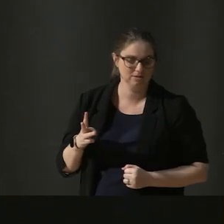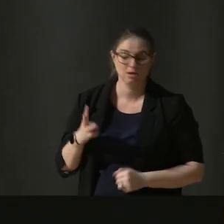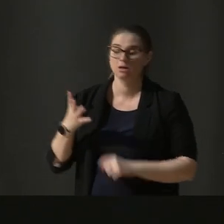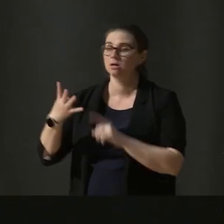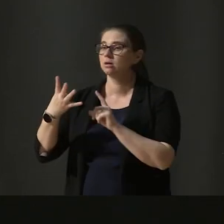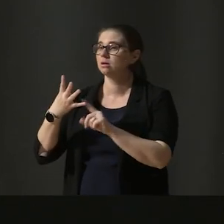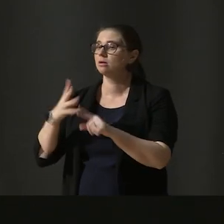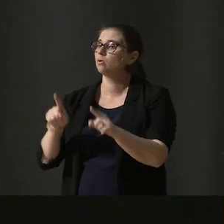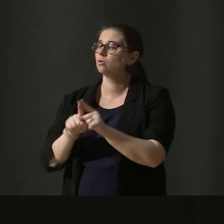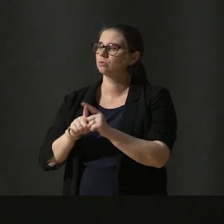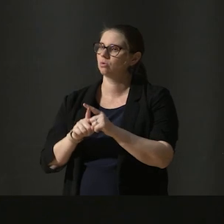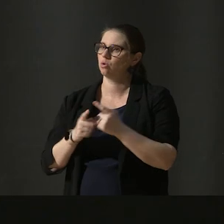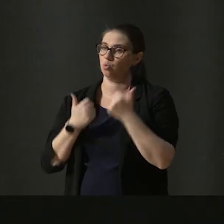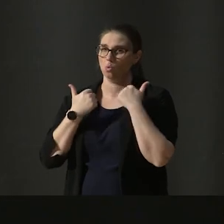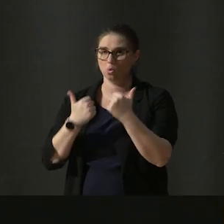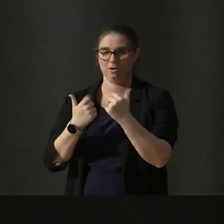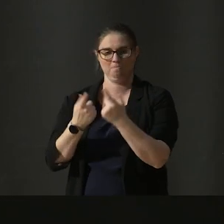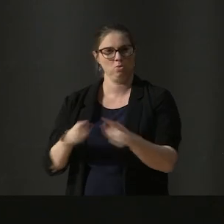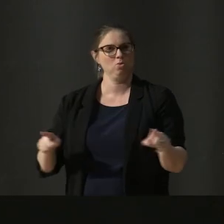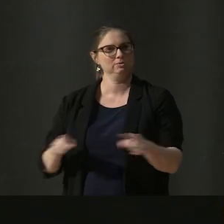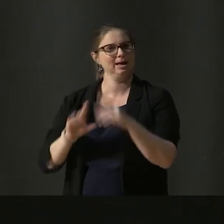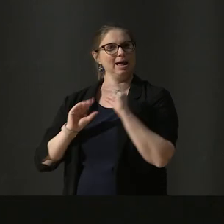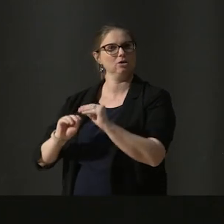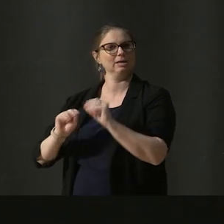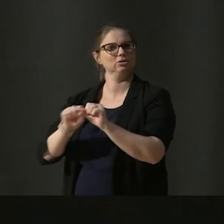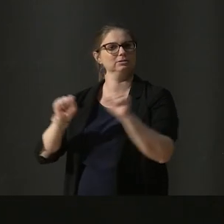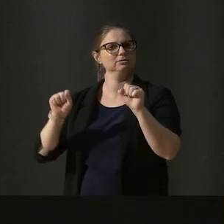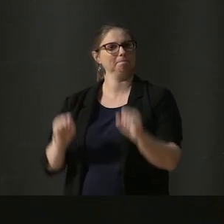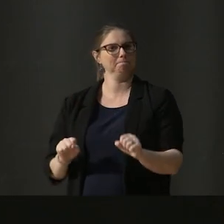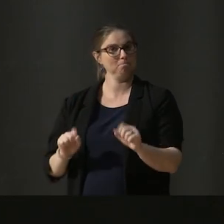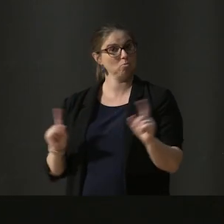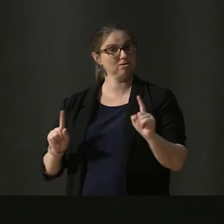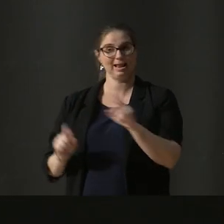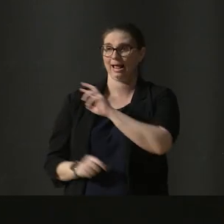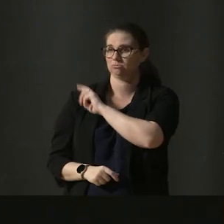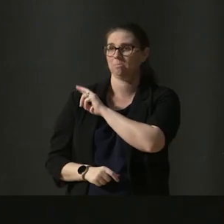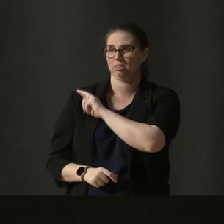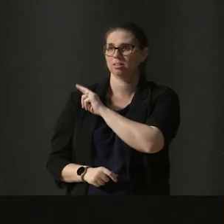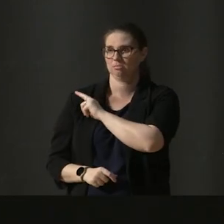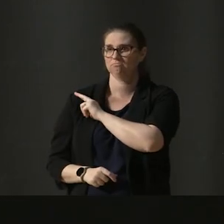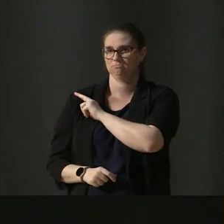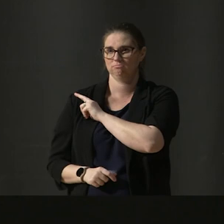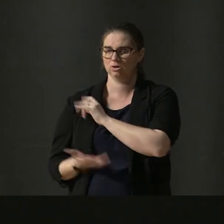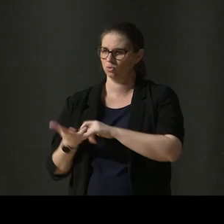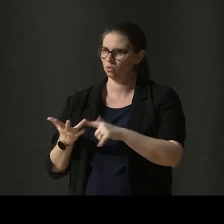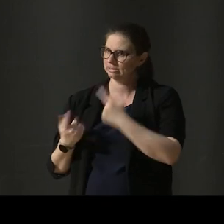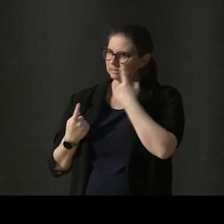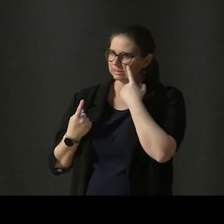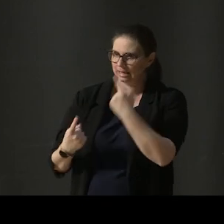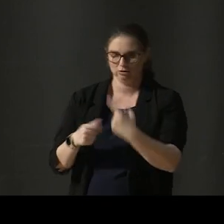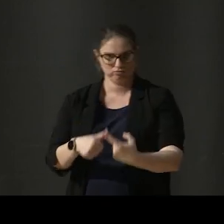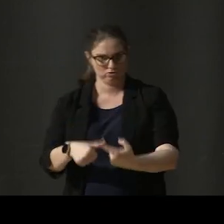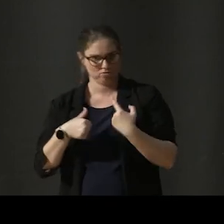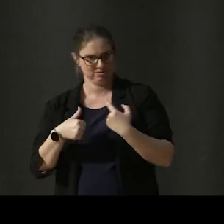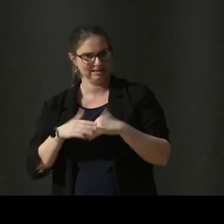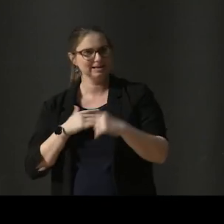Lastly, a good music education system supports accountability and allows people to see results in a way that's easy to understand